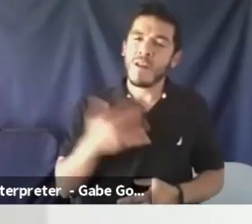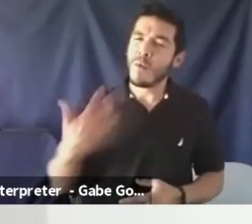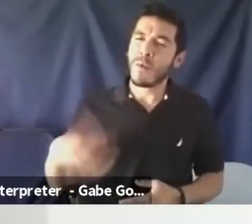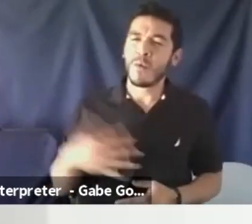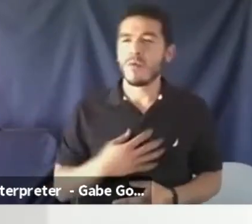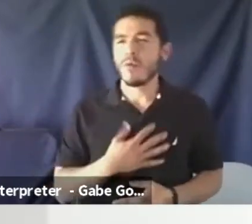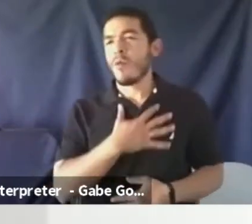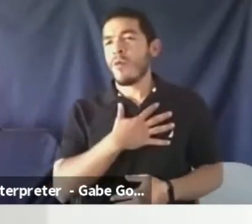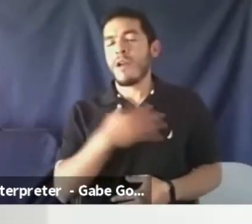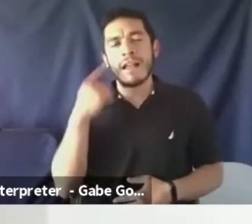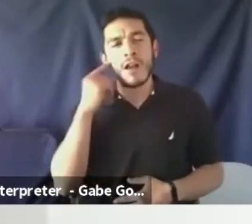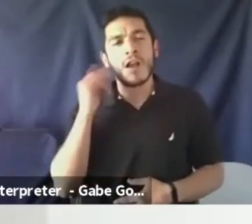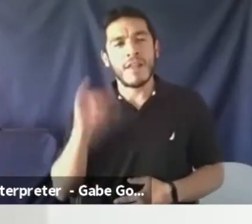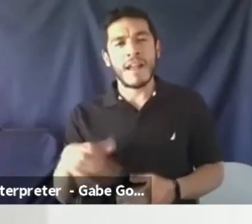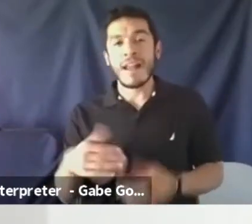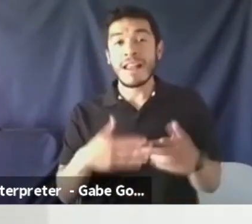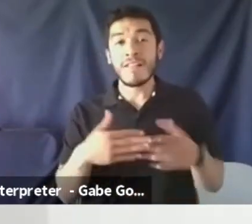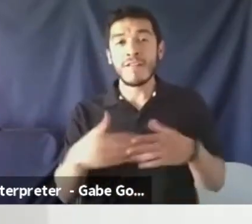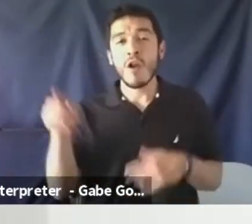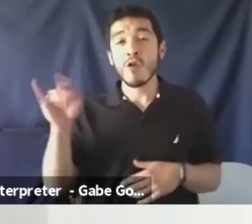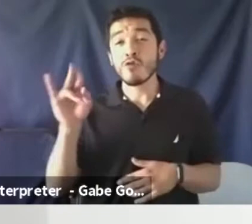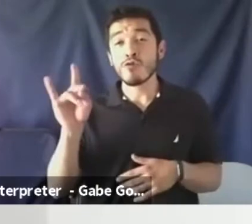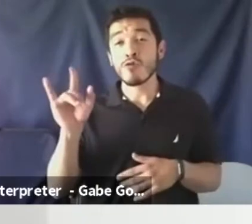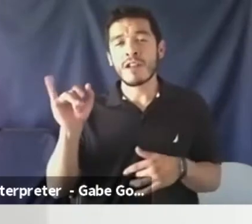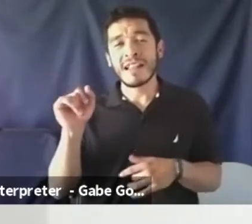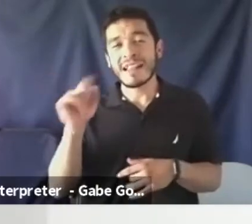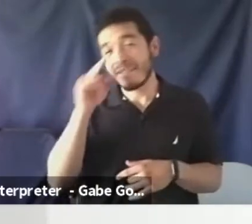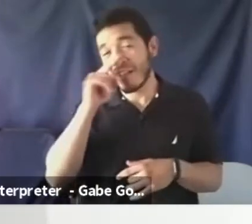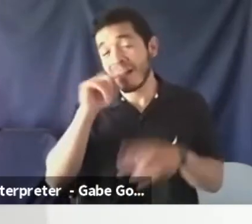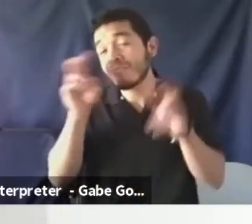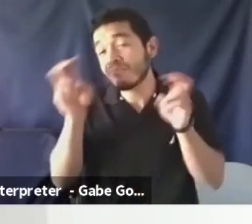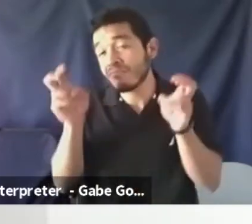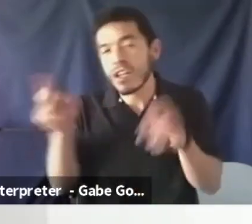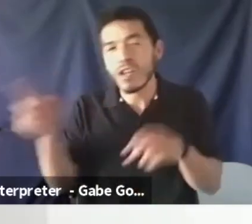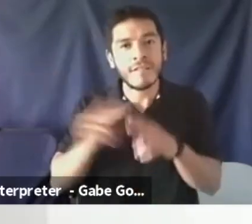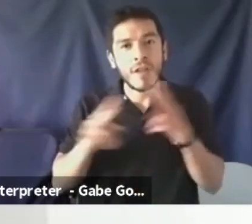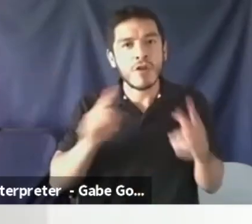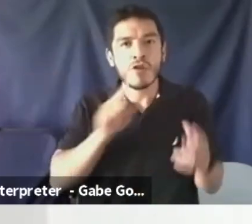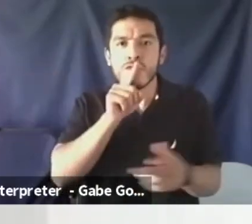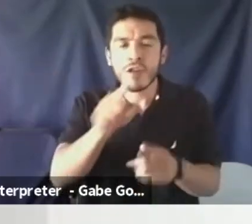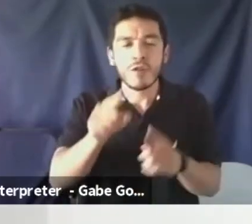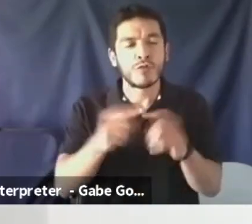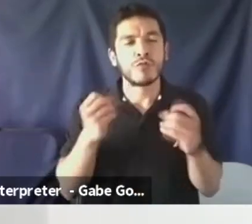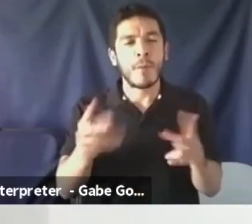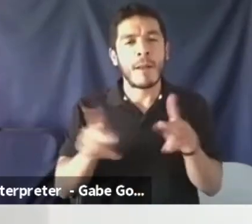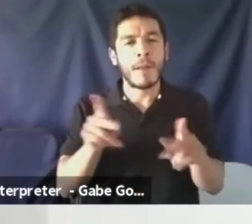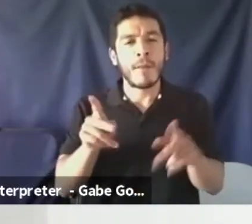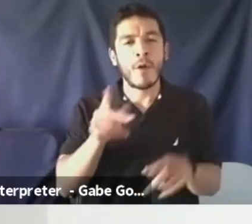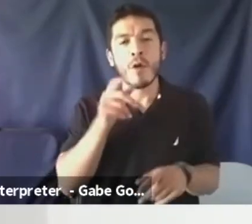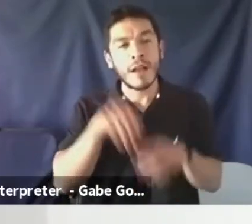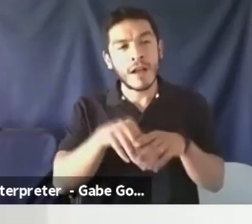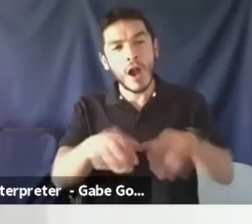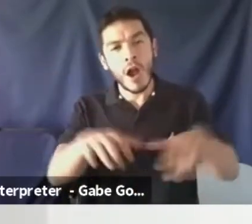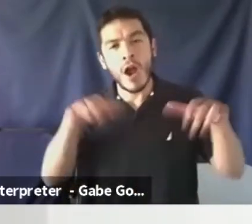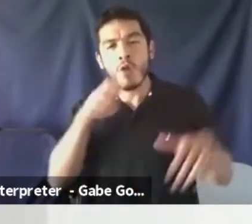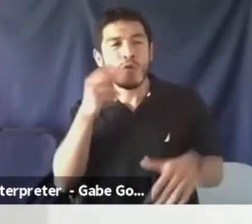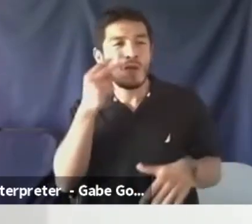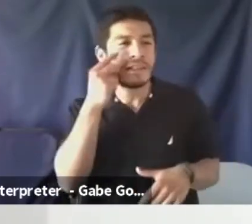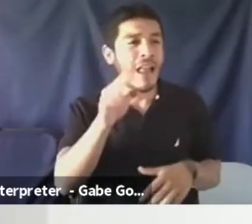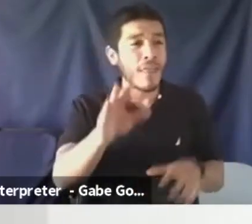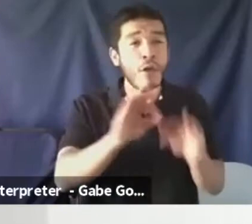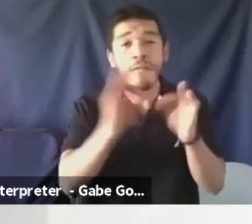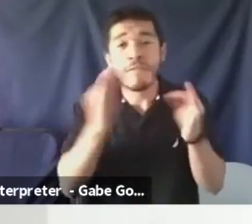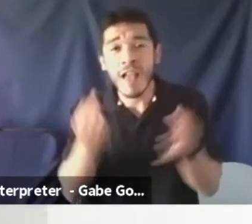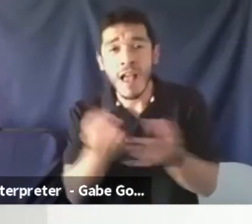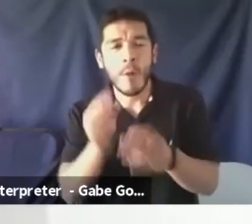that even though she is, you know, fictional, that she is so real to so many people, that they see their family or their friend